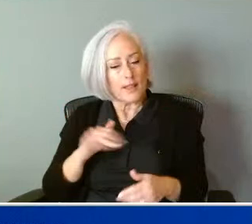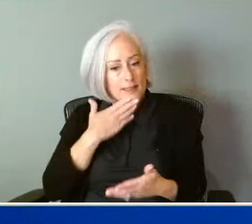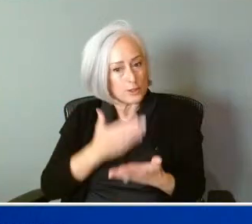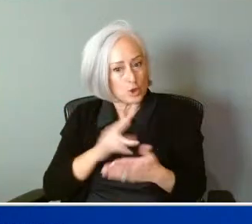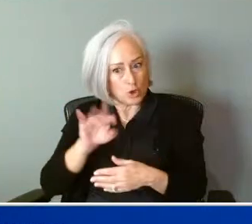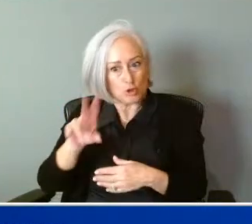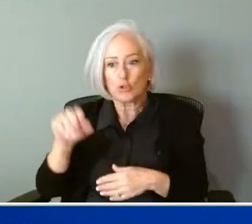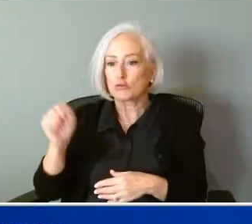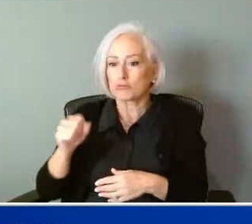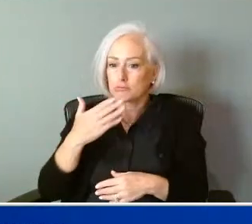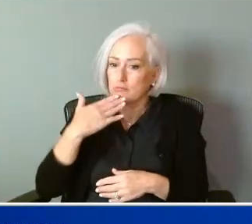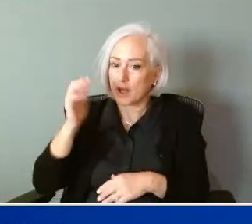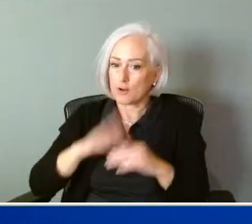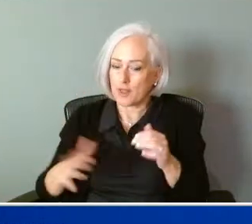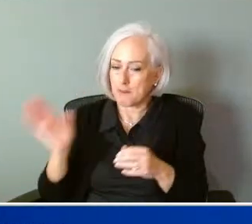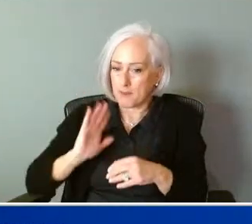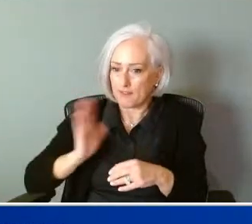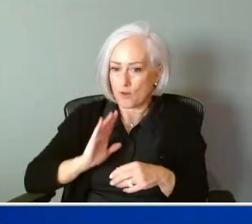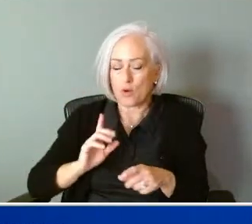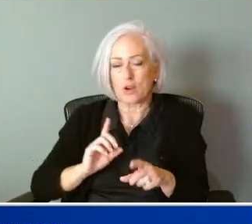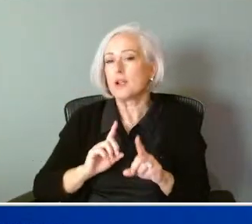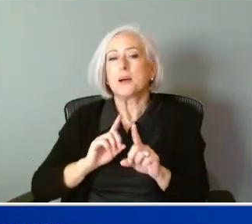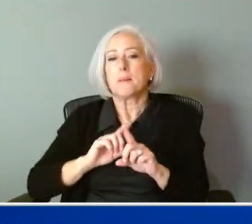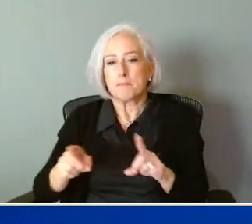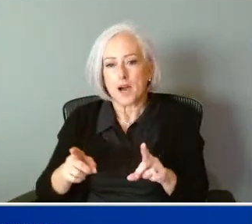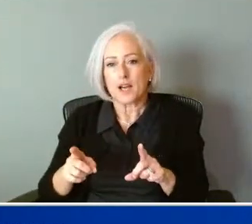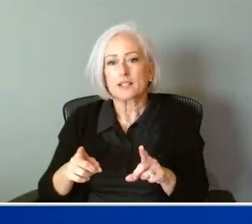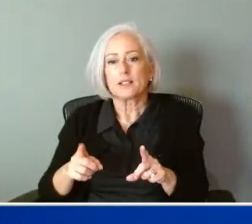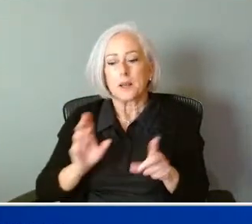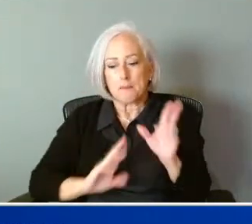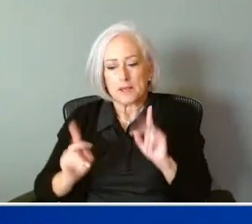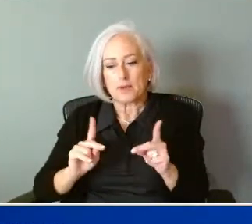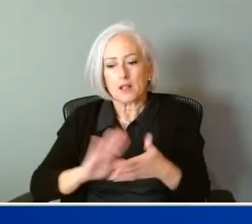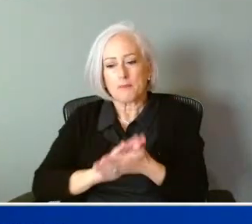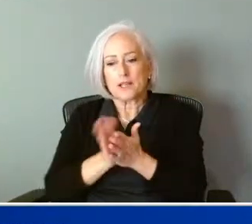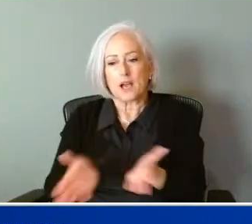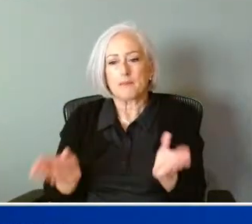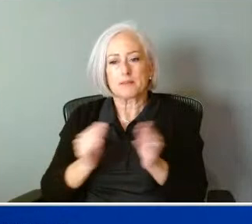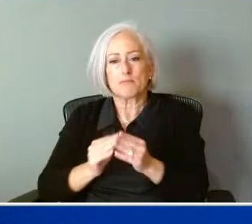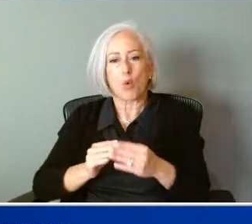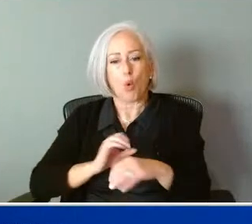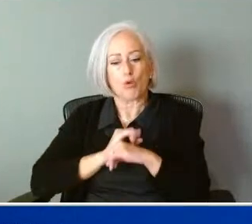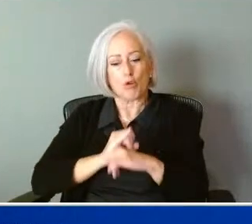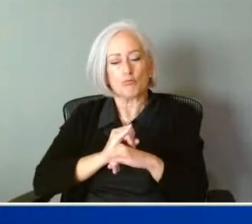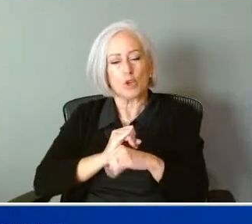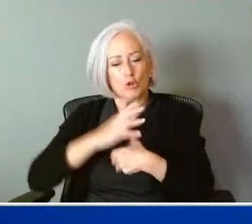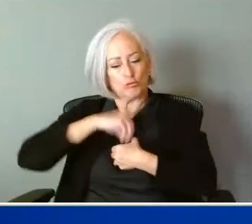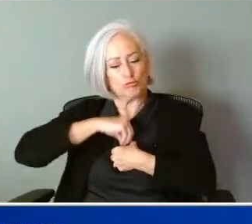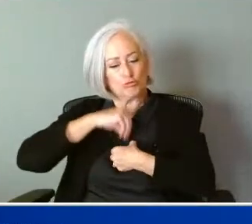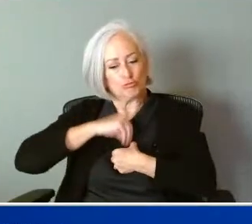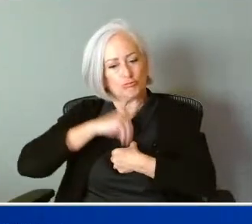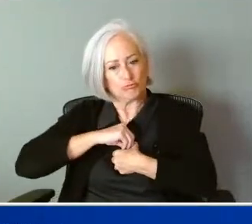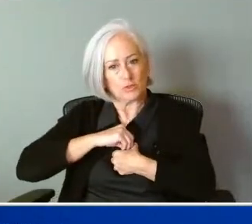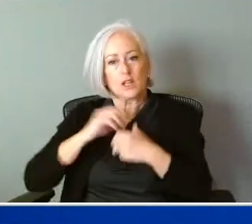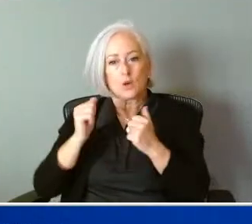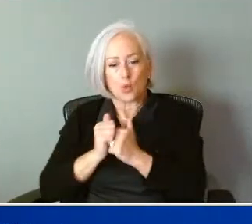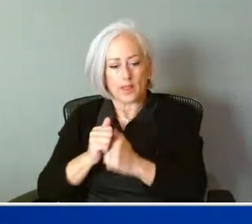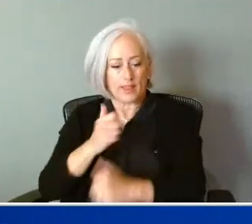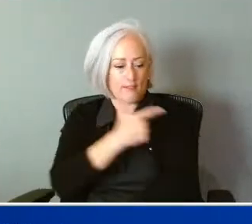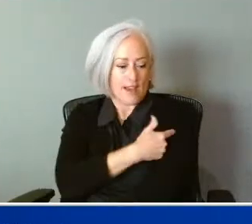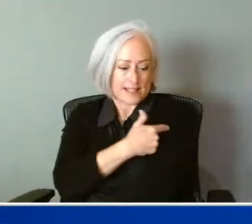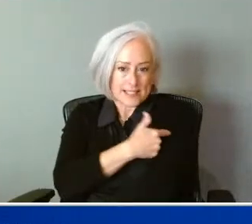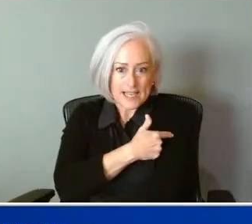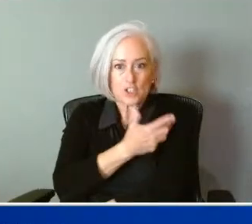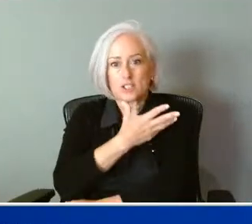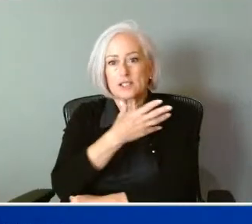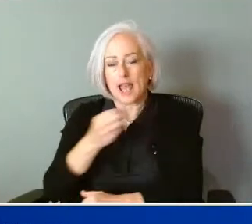are gaining that population immunity. Individually, you are gaining immunity with vaccinations and or